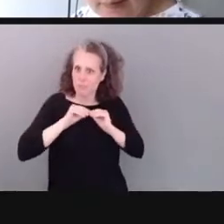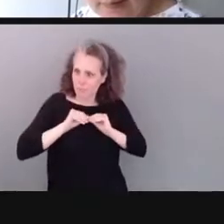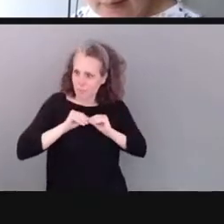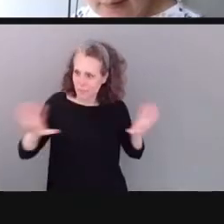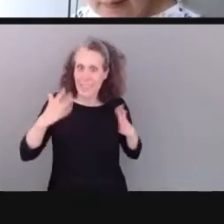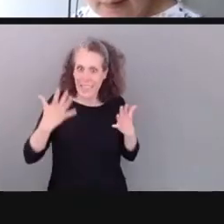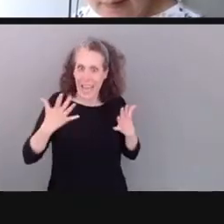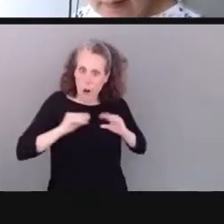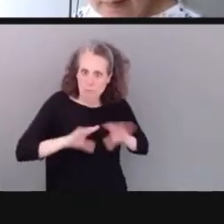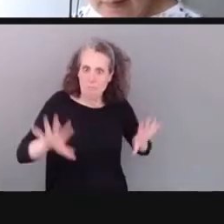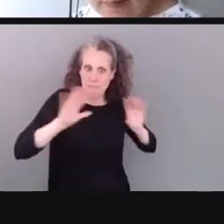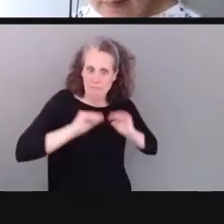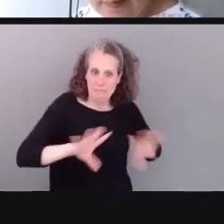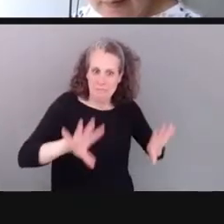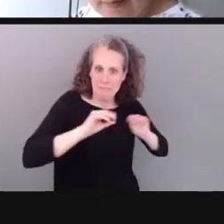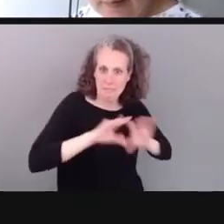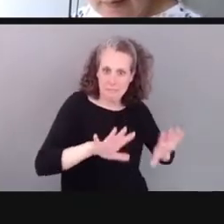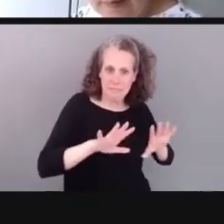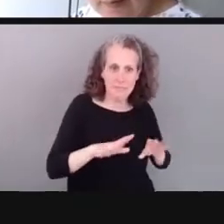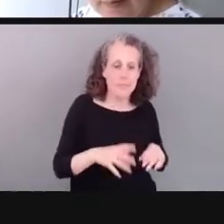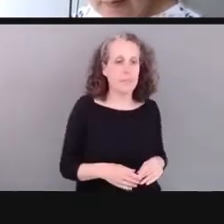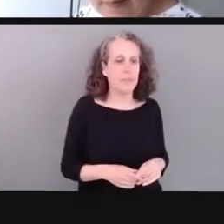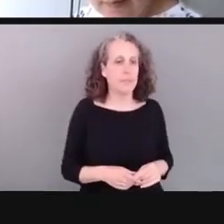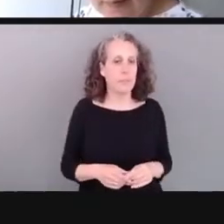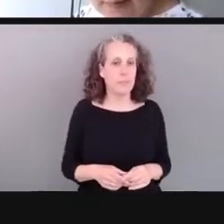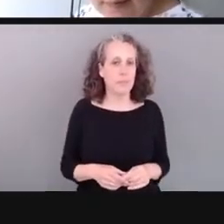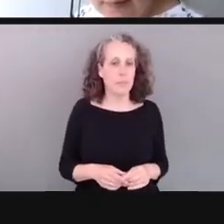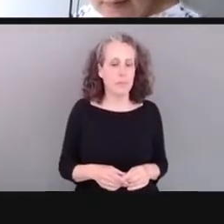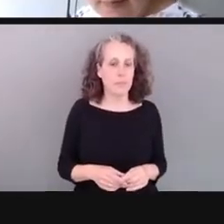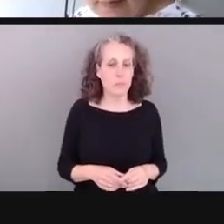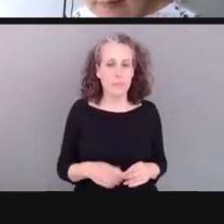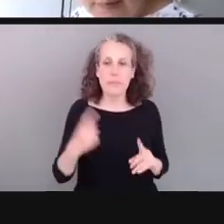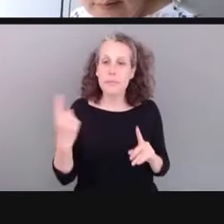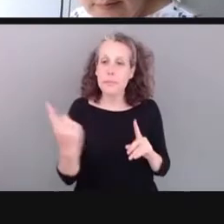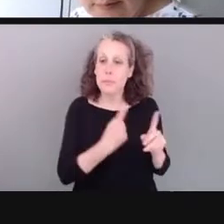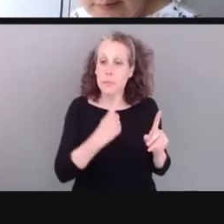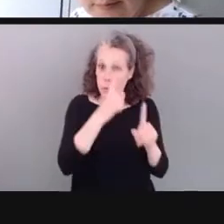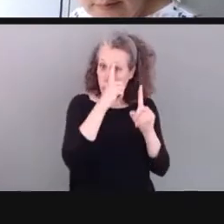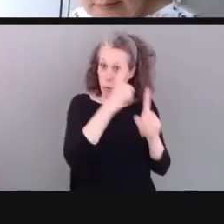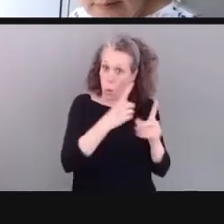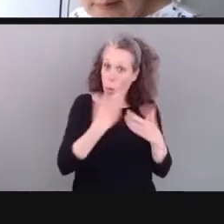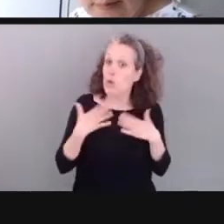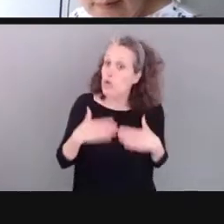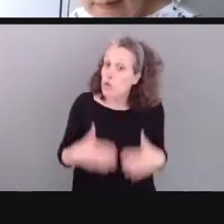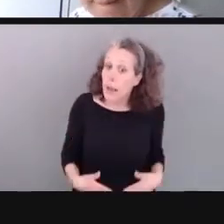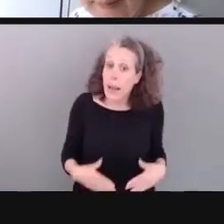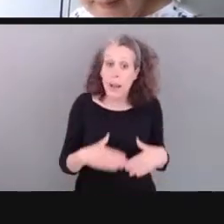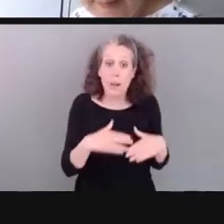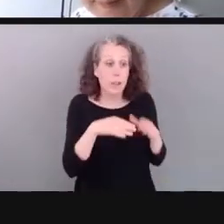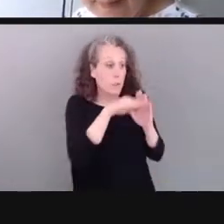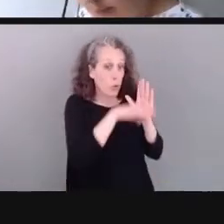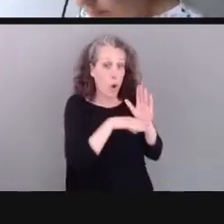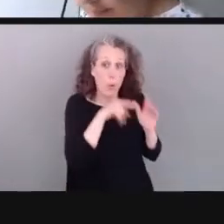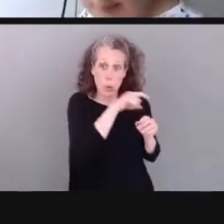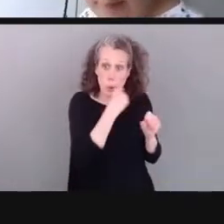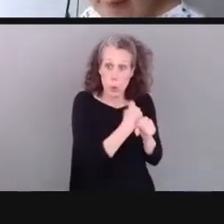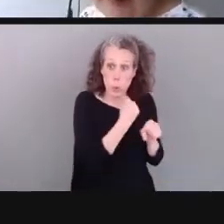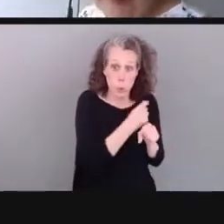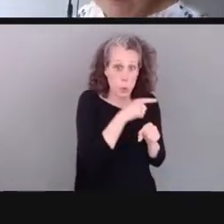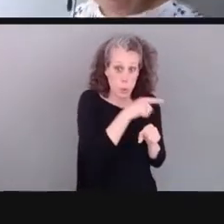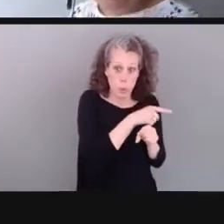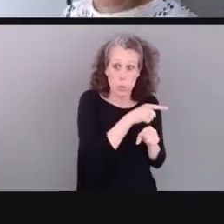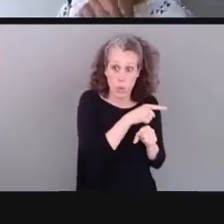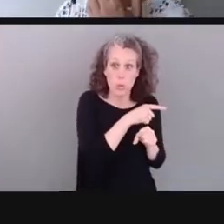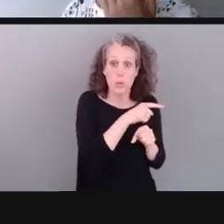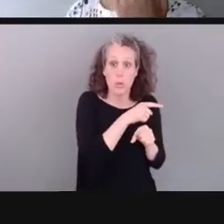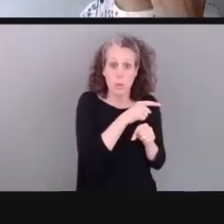approach and try to make sure that what is done in humanitarian programs can be then